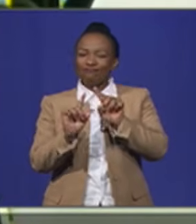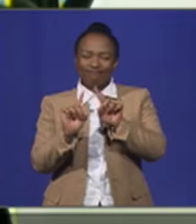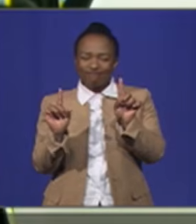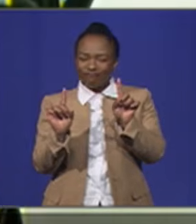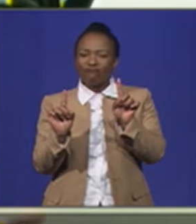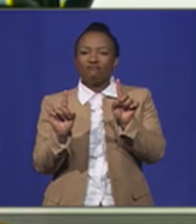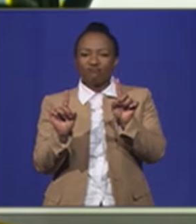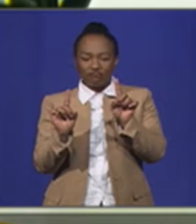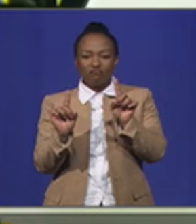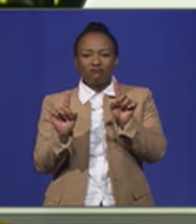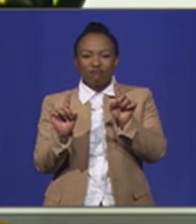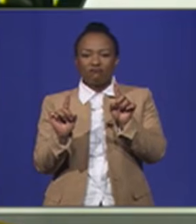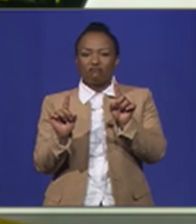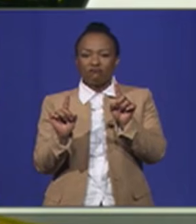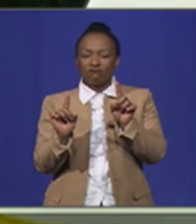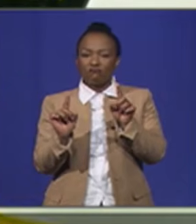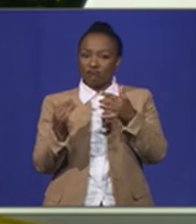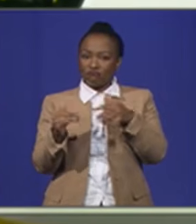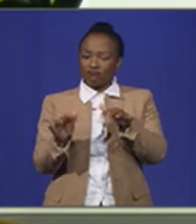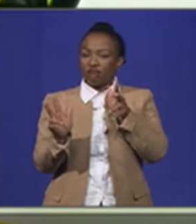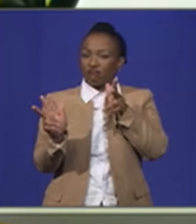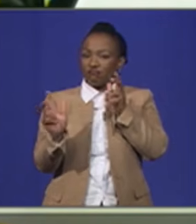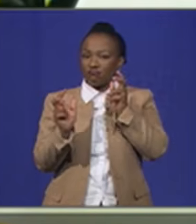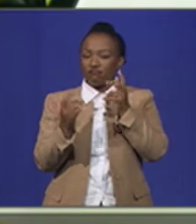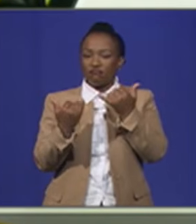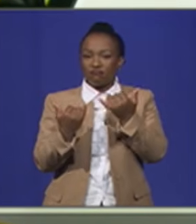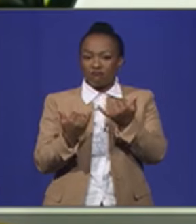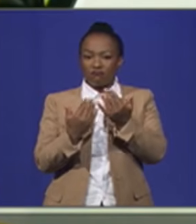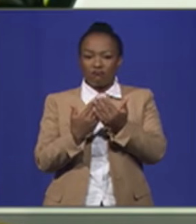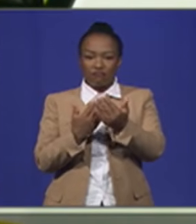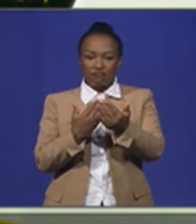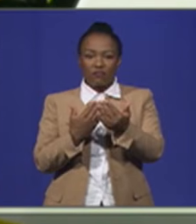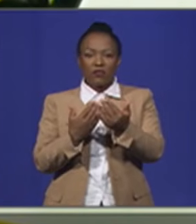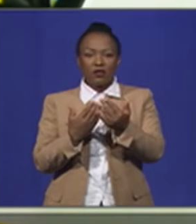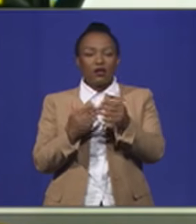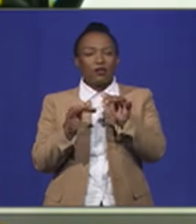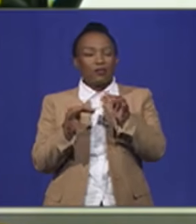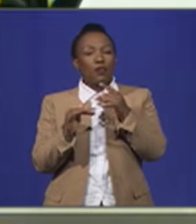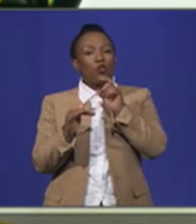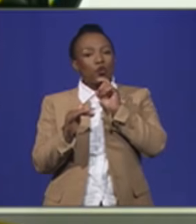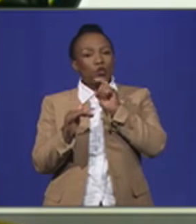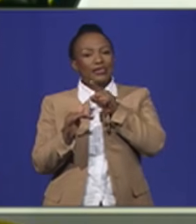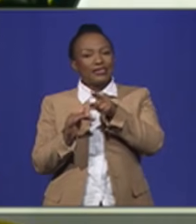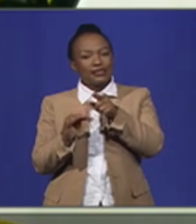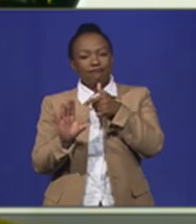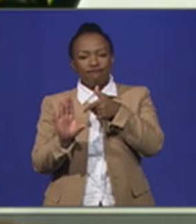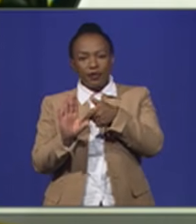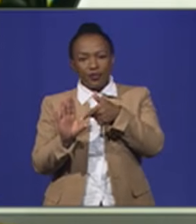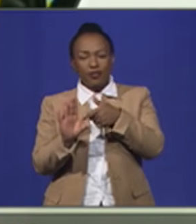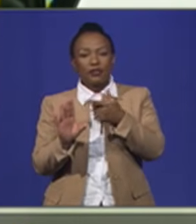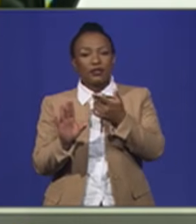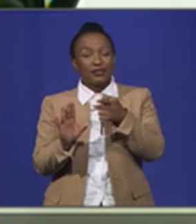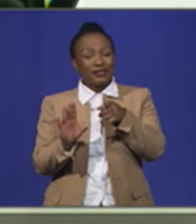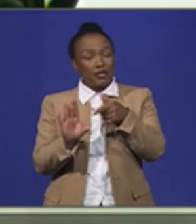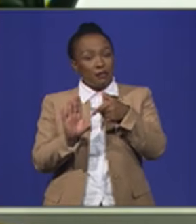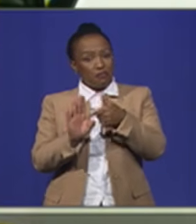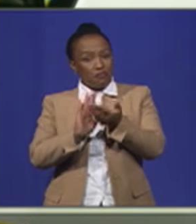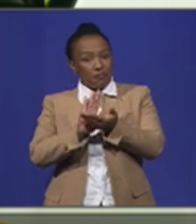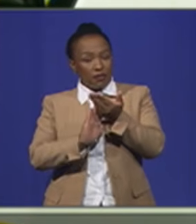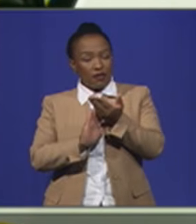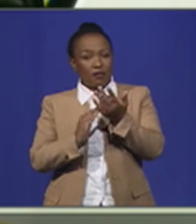ke dintlha or maikutlo a re tsweletseng go ka utlwa ga re bua le badirisi ba ba tsweletseng go ka tshwenyega gore tlhatlhwa ya lookwane ebile